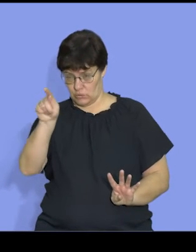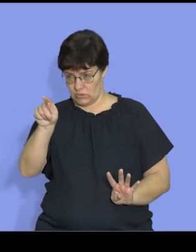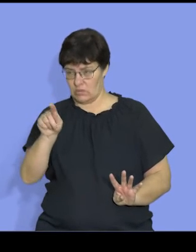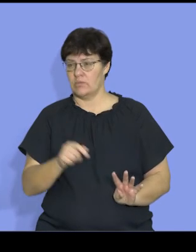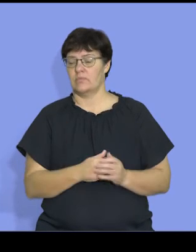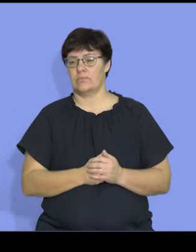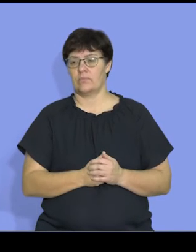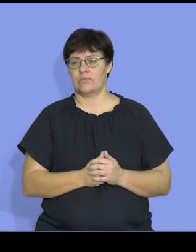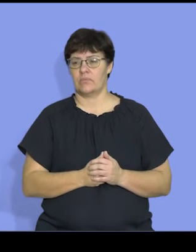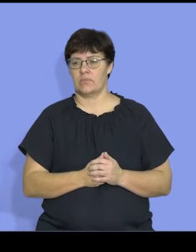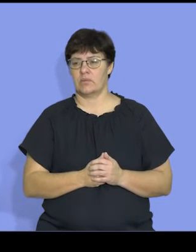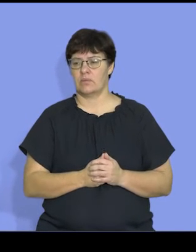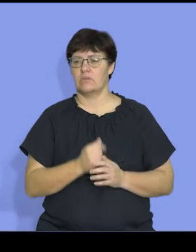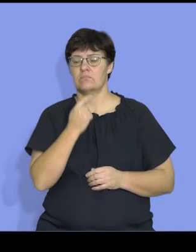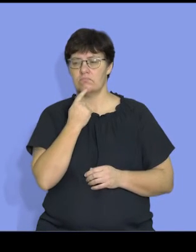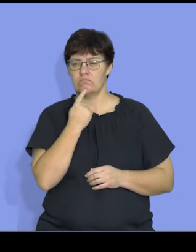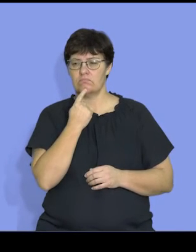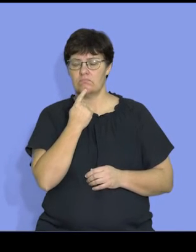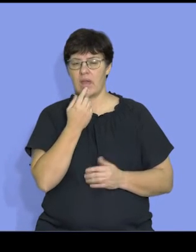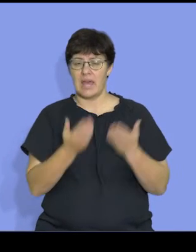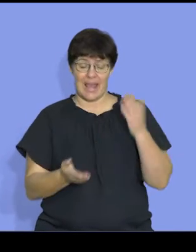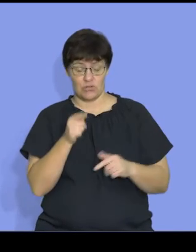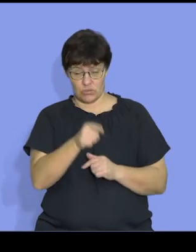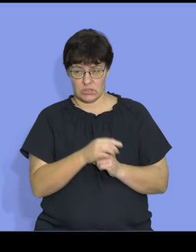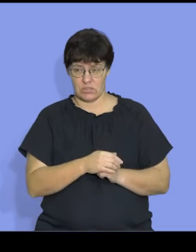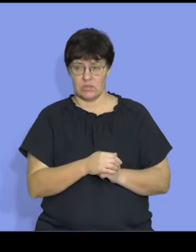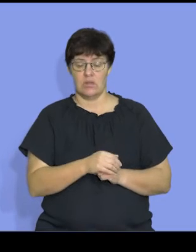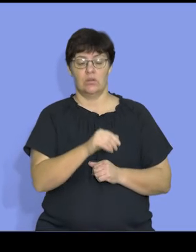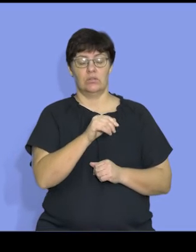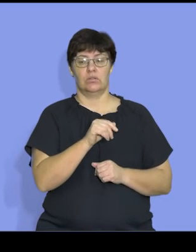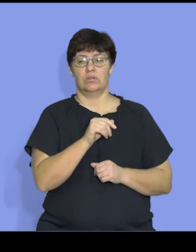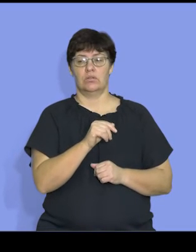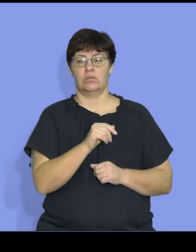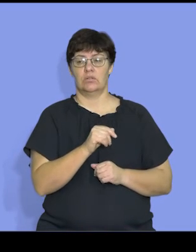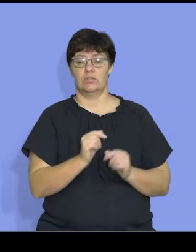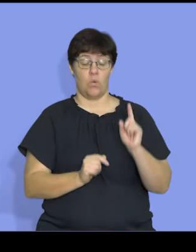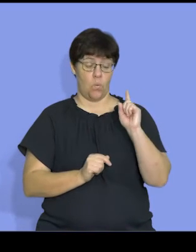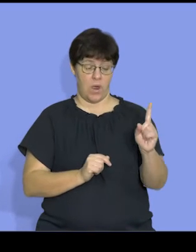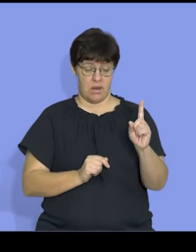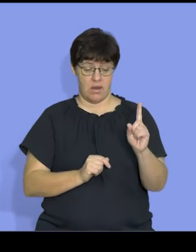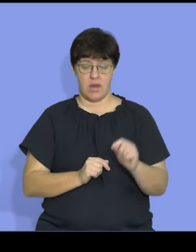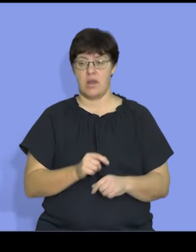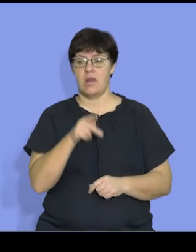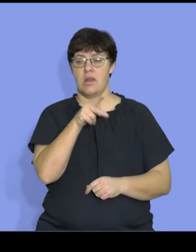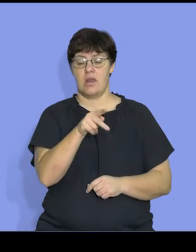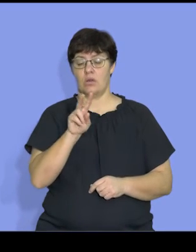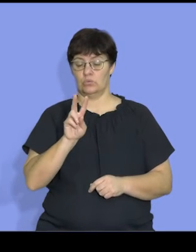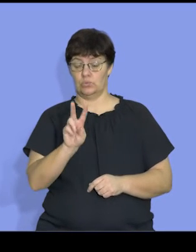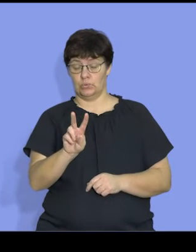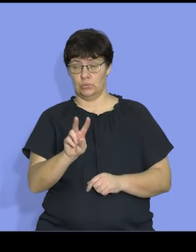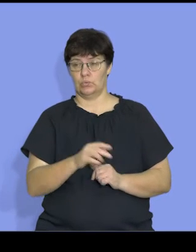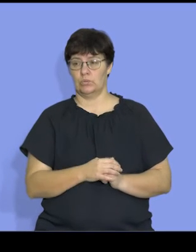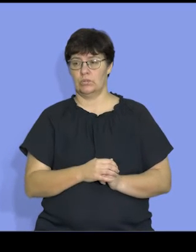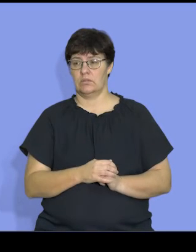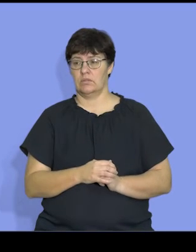there. So the stoichiometric ratio in which they react is a mole of the acid reacts with 2 moles of